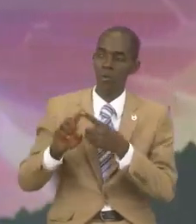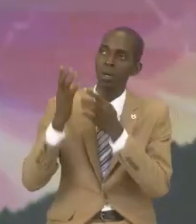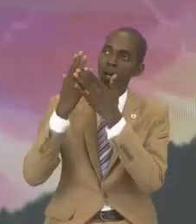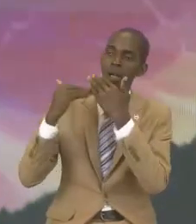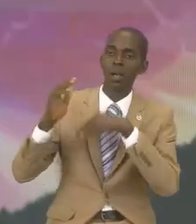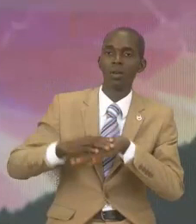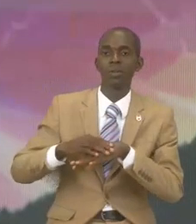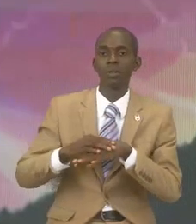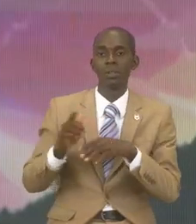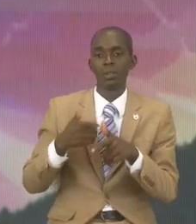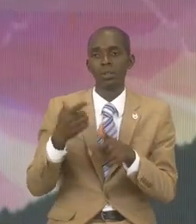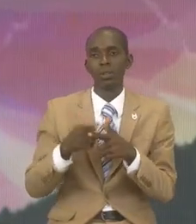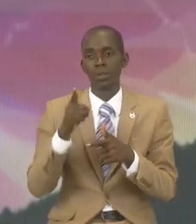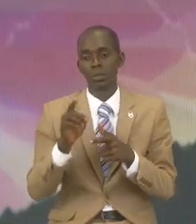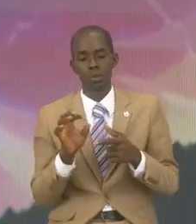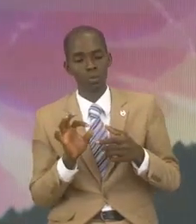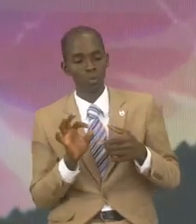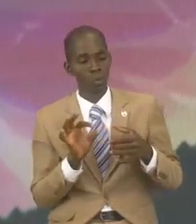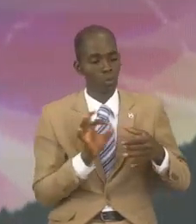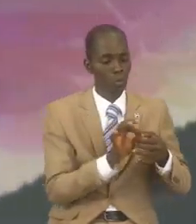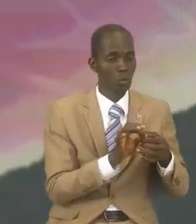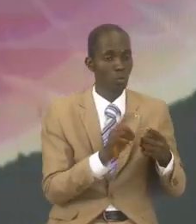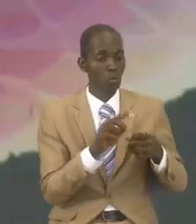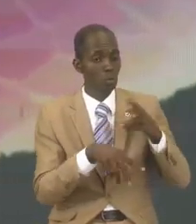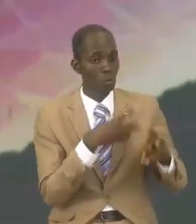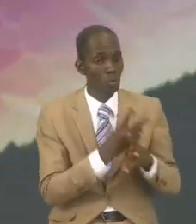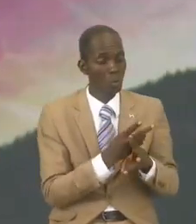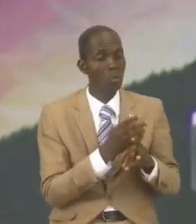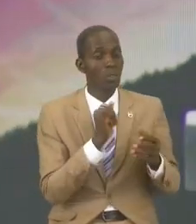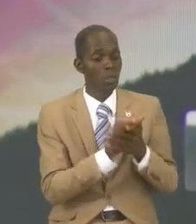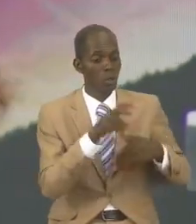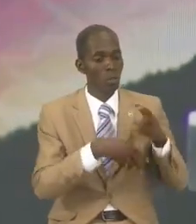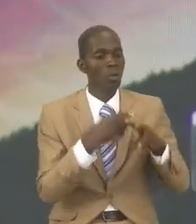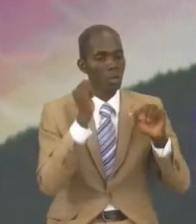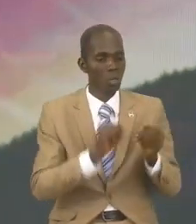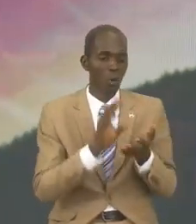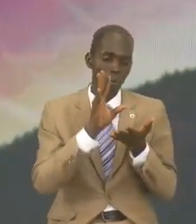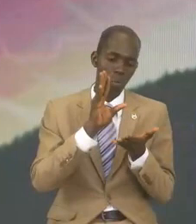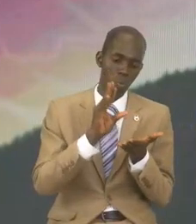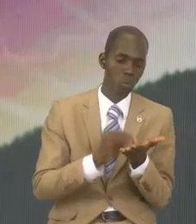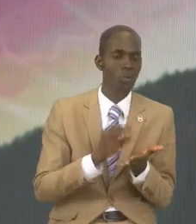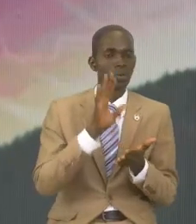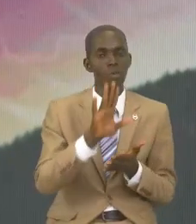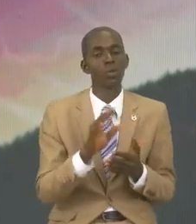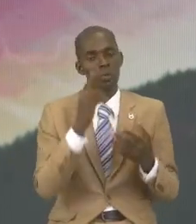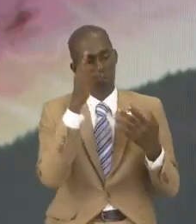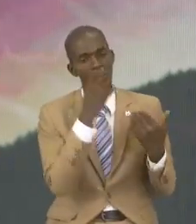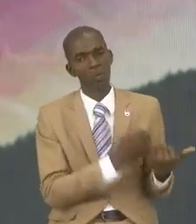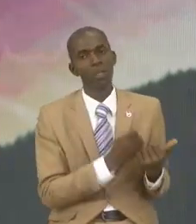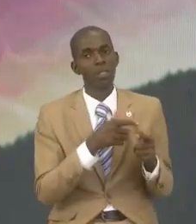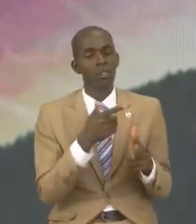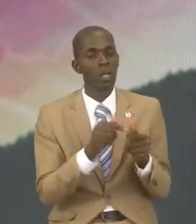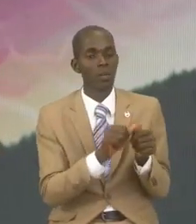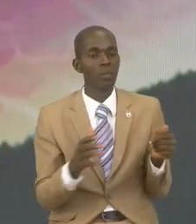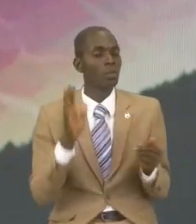The world and the love of the world can deflate that your balloon. And then everything goes down.